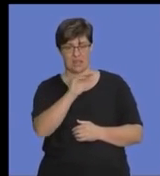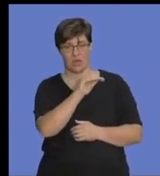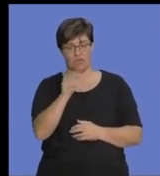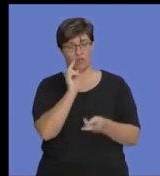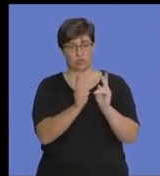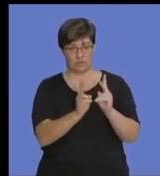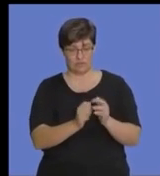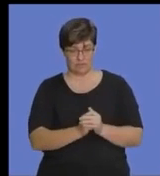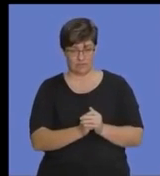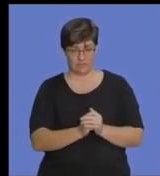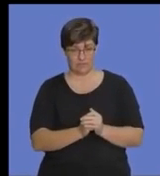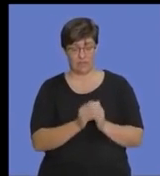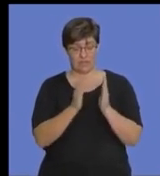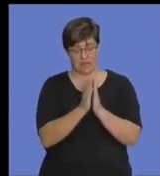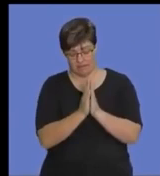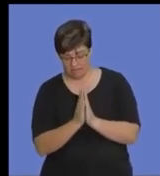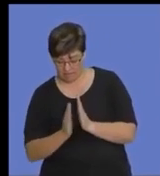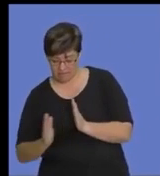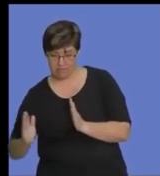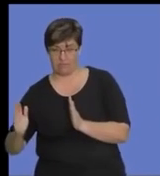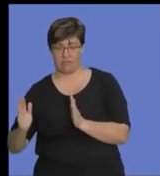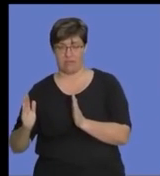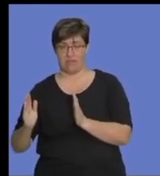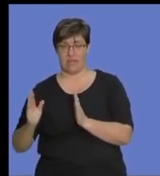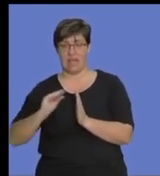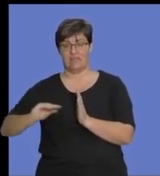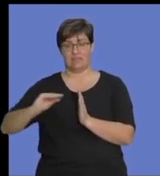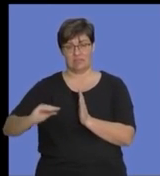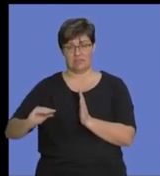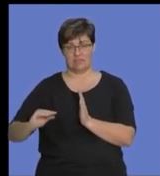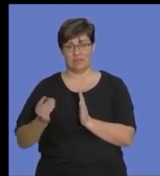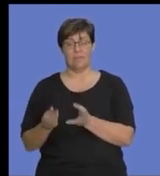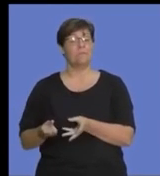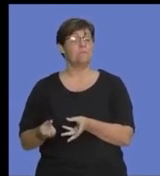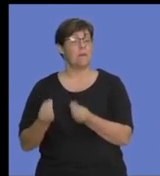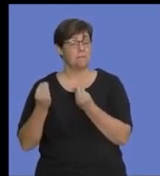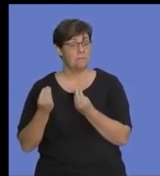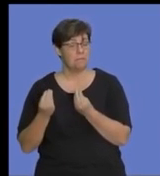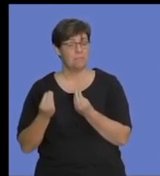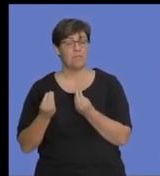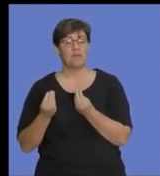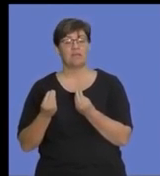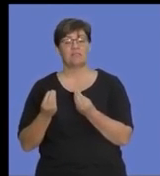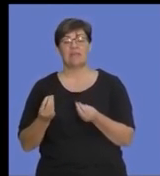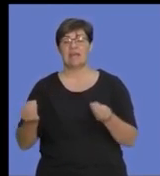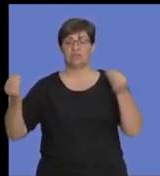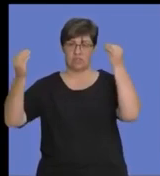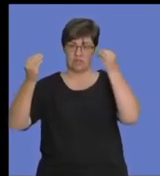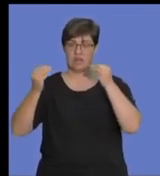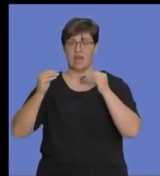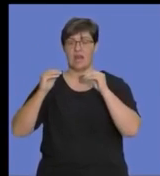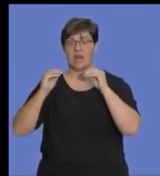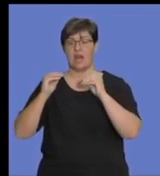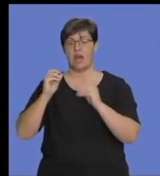0.08 over 12. And then for the remainder of the investment, he's actually getting the interest